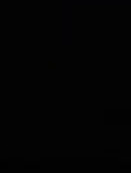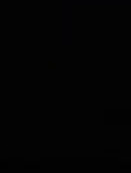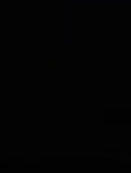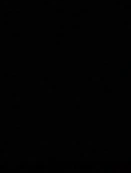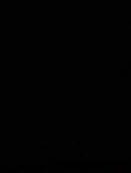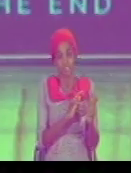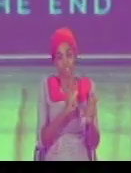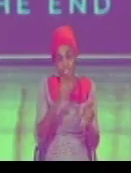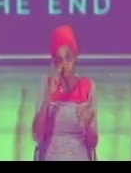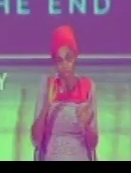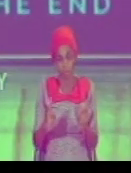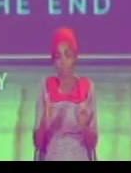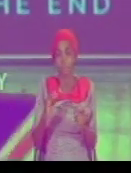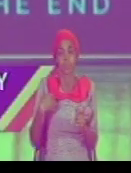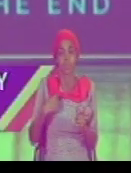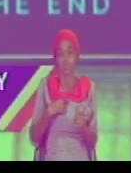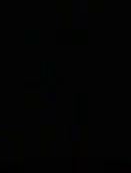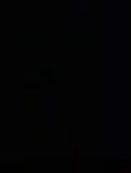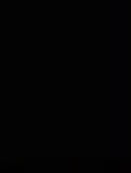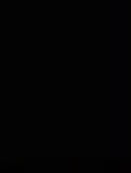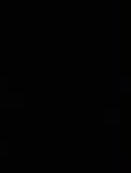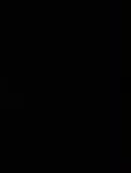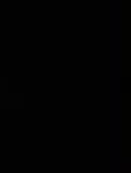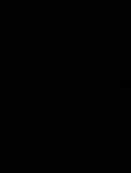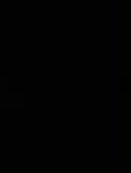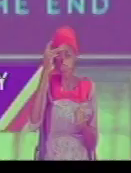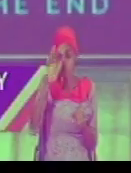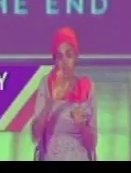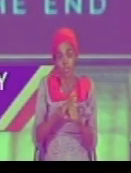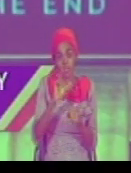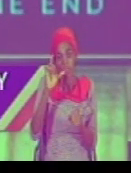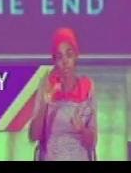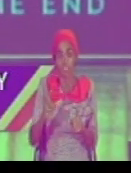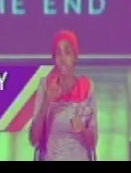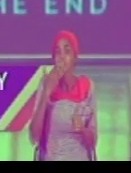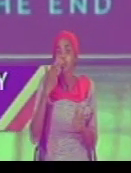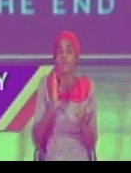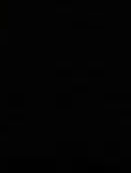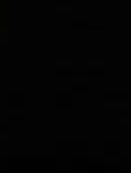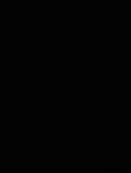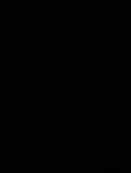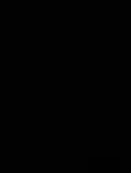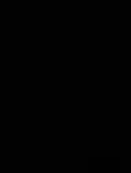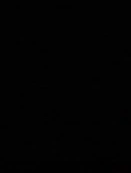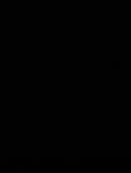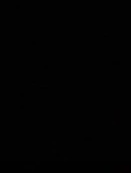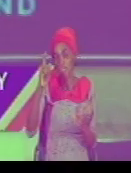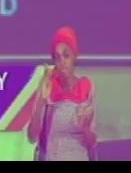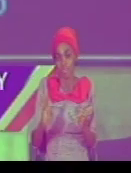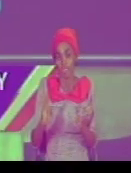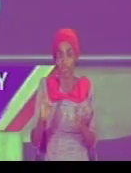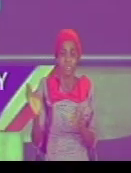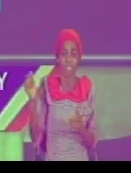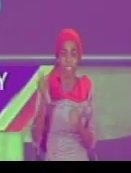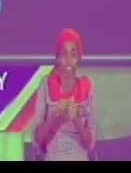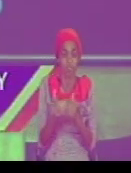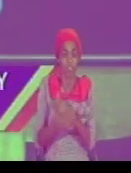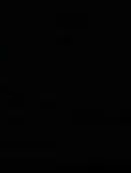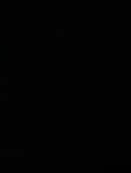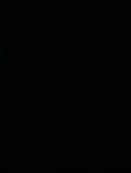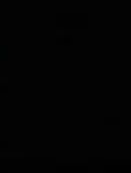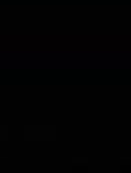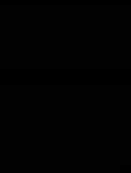purposefully praising God every day till the end. The three points we're looking at: